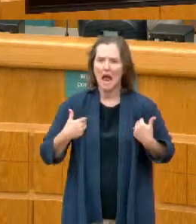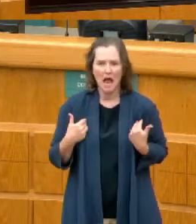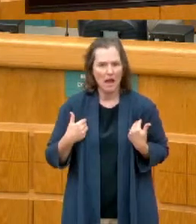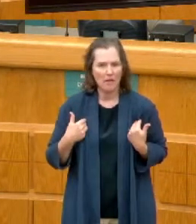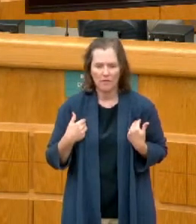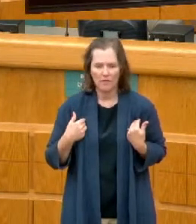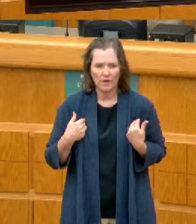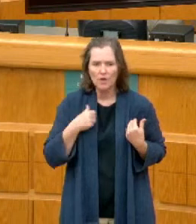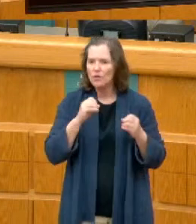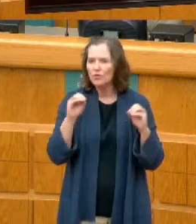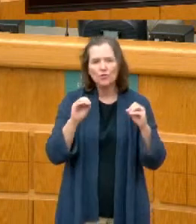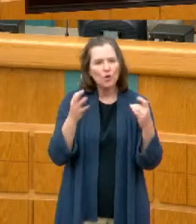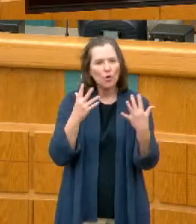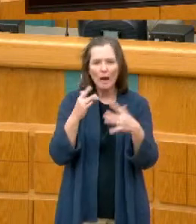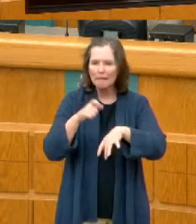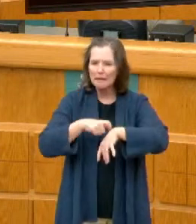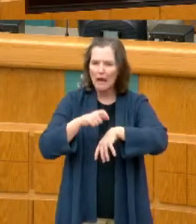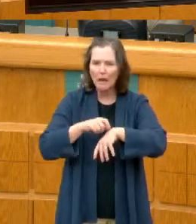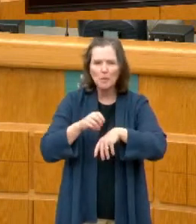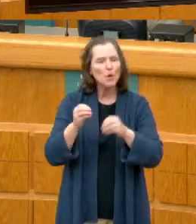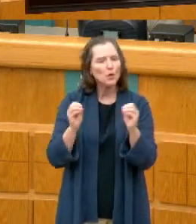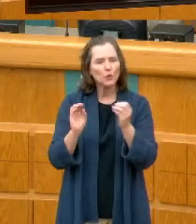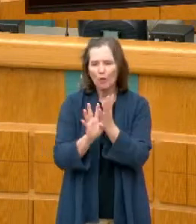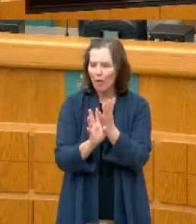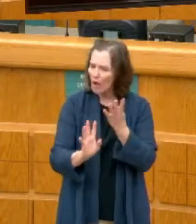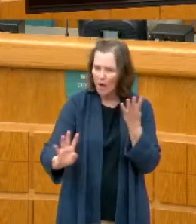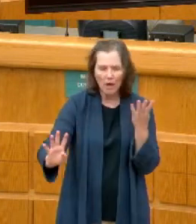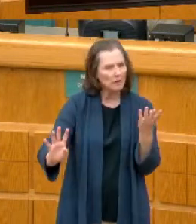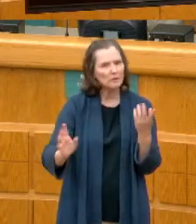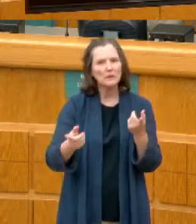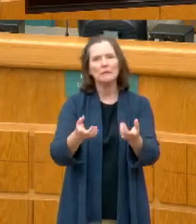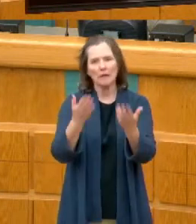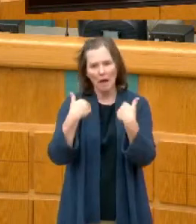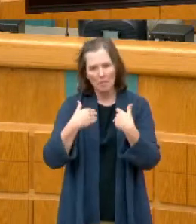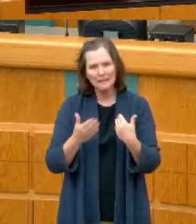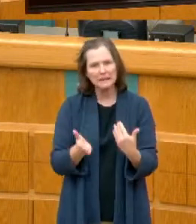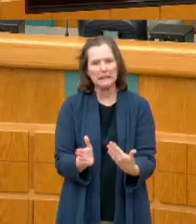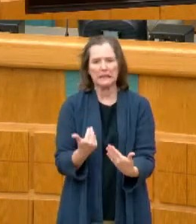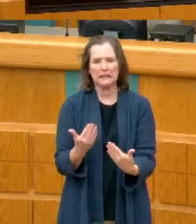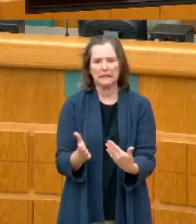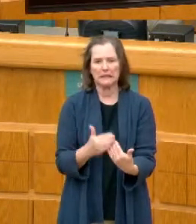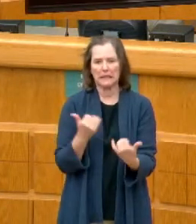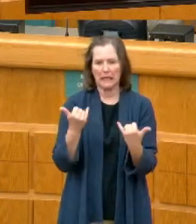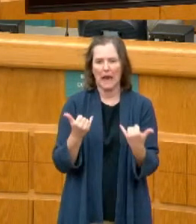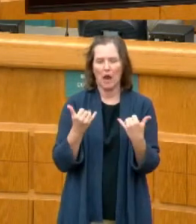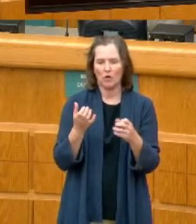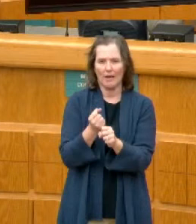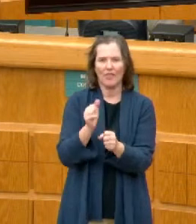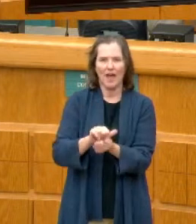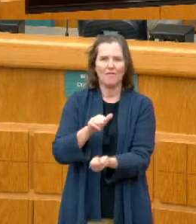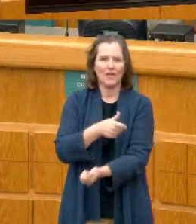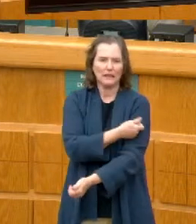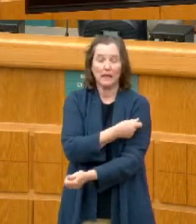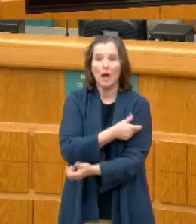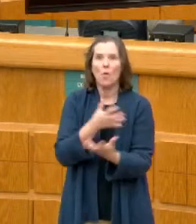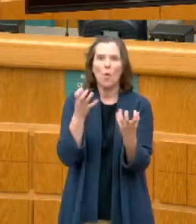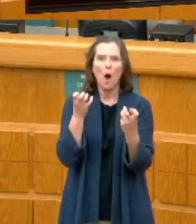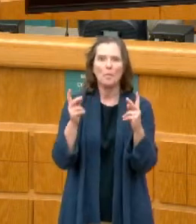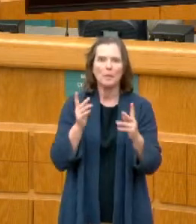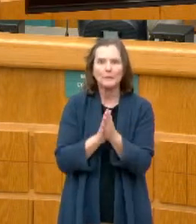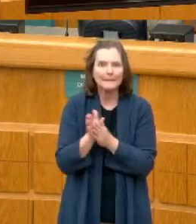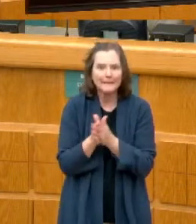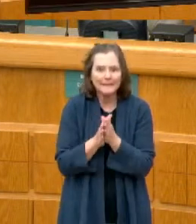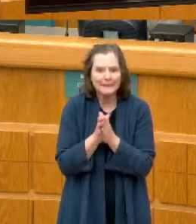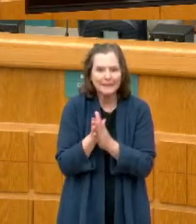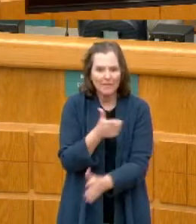anything for people to see that we have that same sense of urgency today. And I know that the CEOs